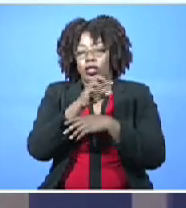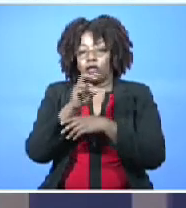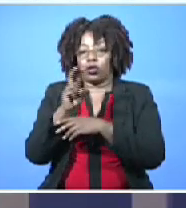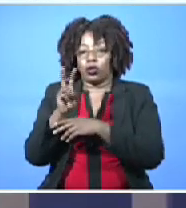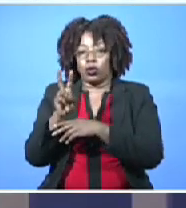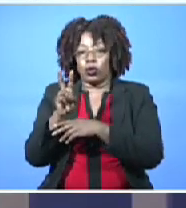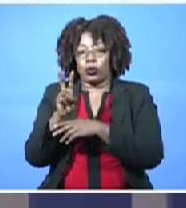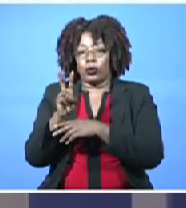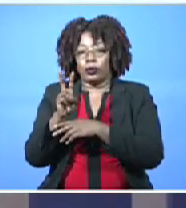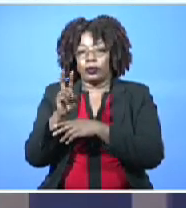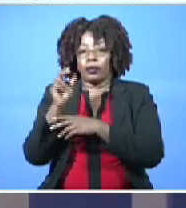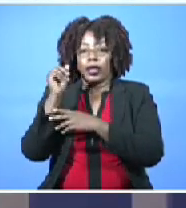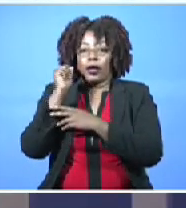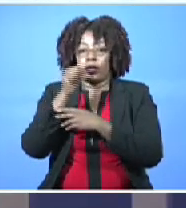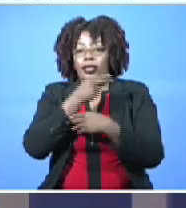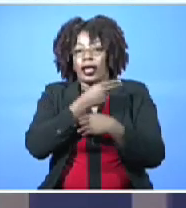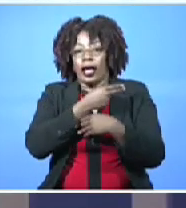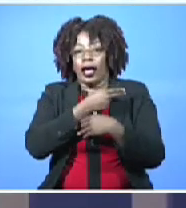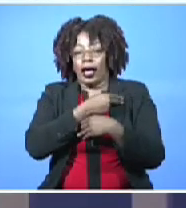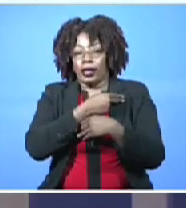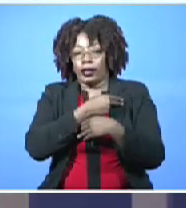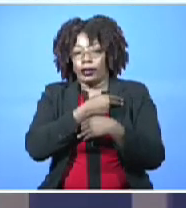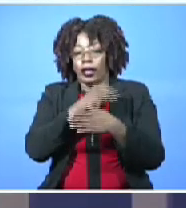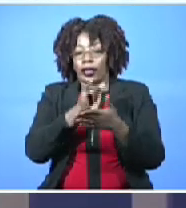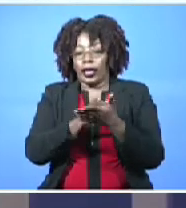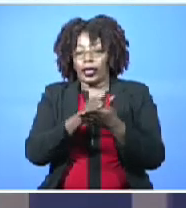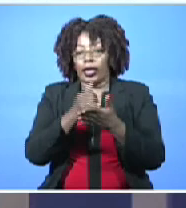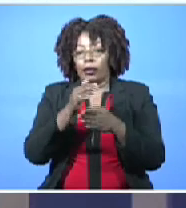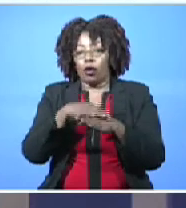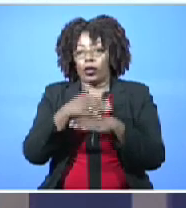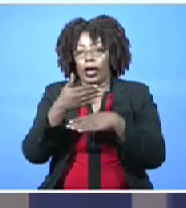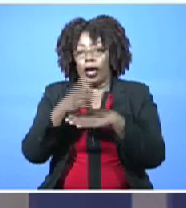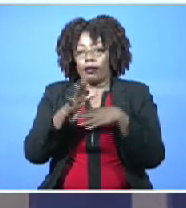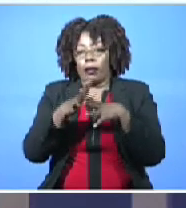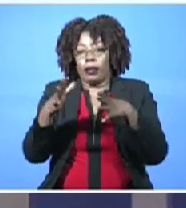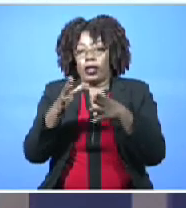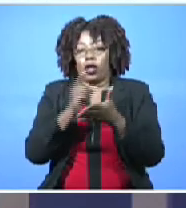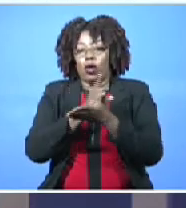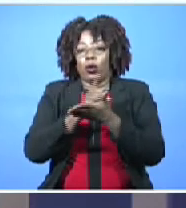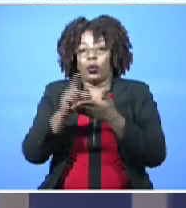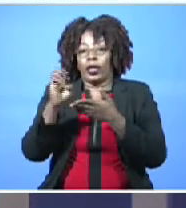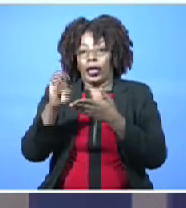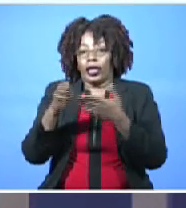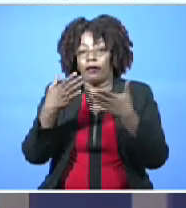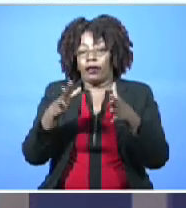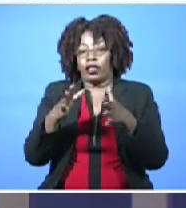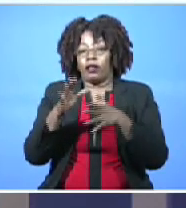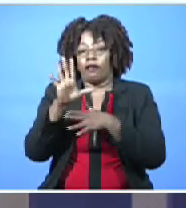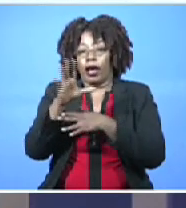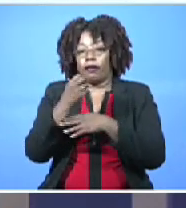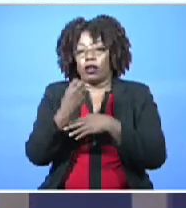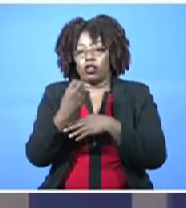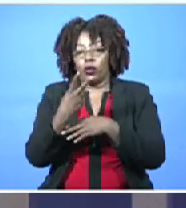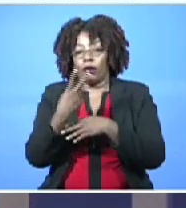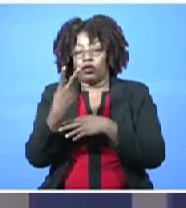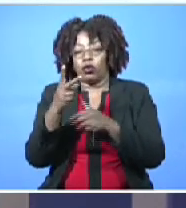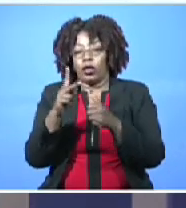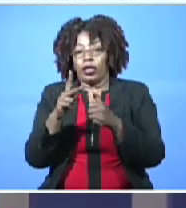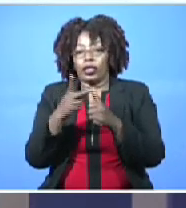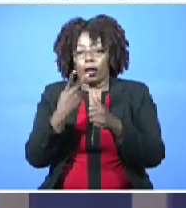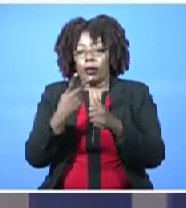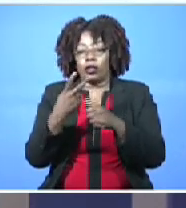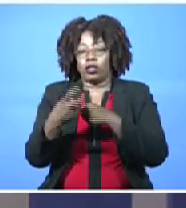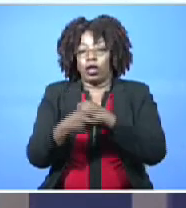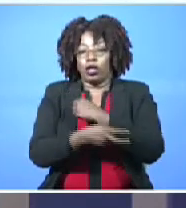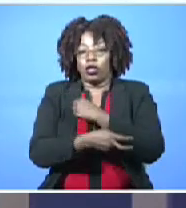Allison Hanna 1 for 4 with a stolen base. That came on the heels of a big weekend where he finished a combined 5 of 12 with 2 doubles, 3 stolen